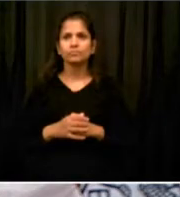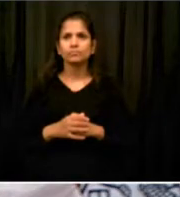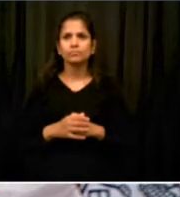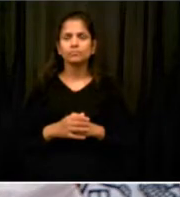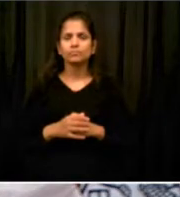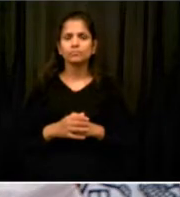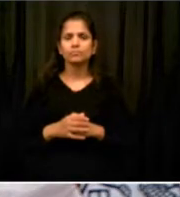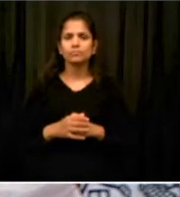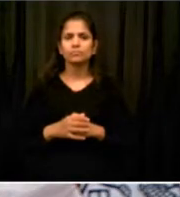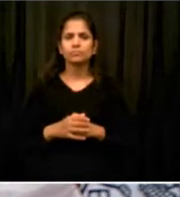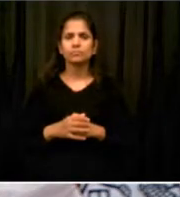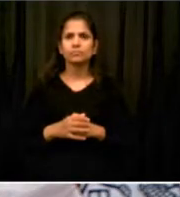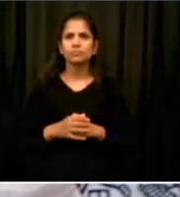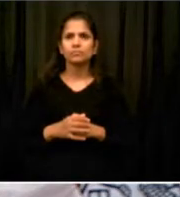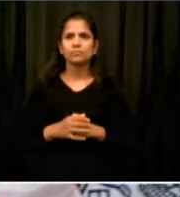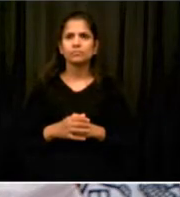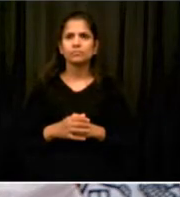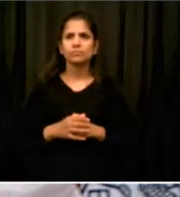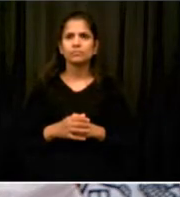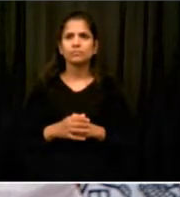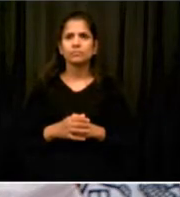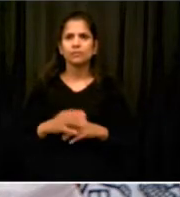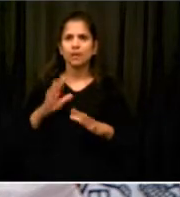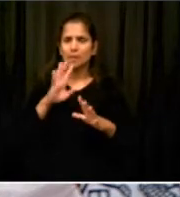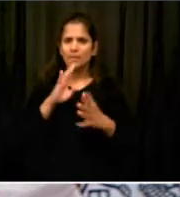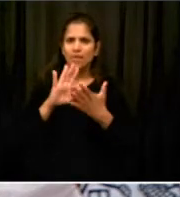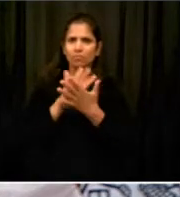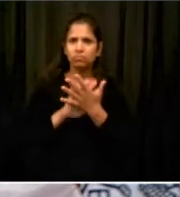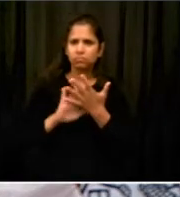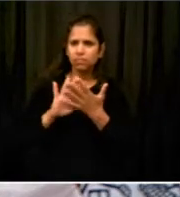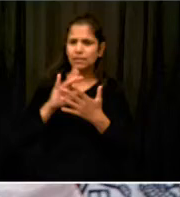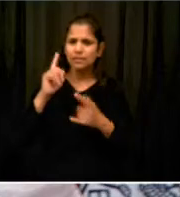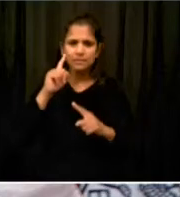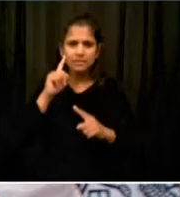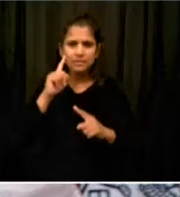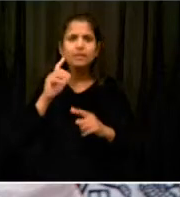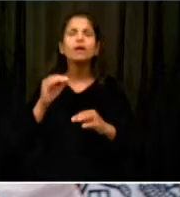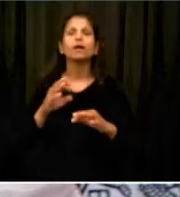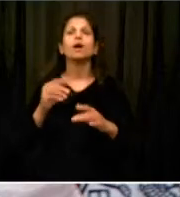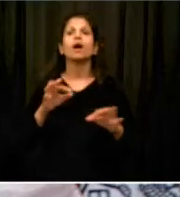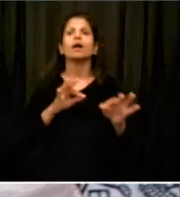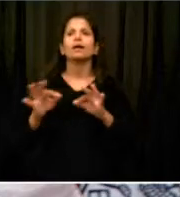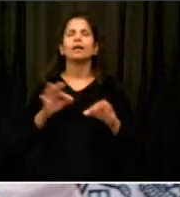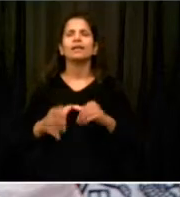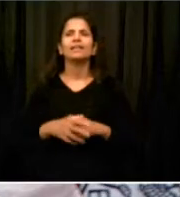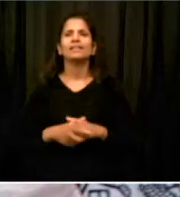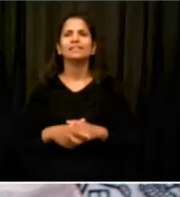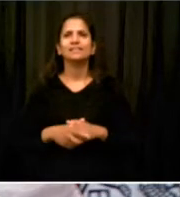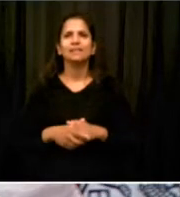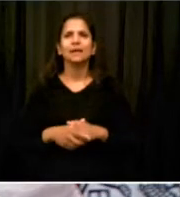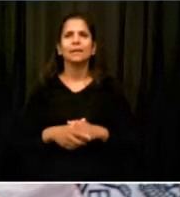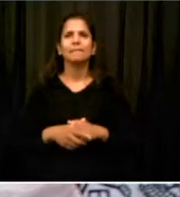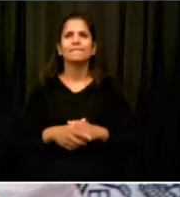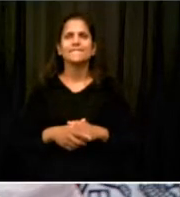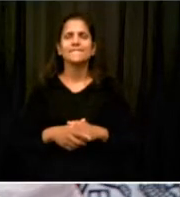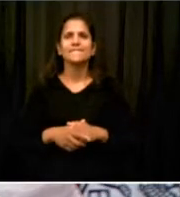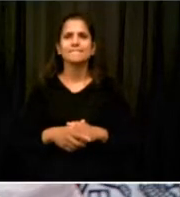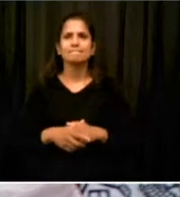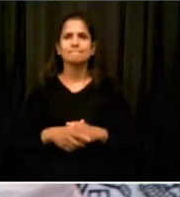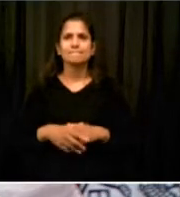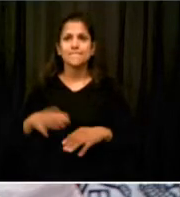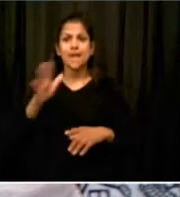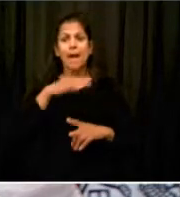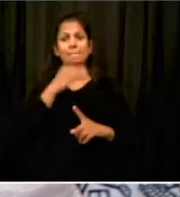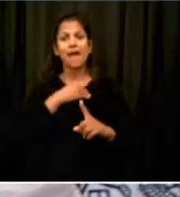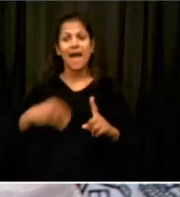want to say, and some people should understand this, a lot of Republican mayors have been a part of leading this effort. And we have